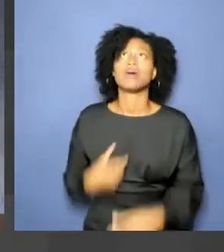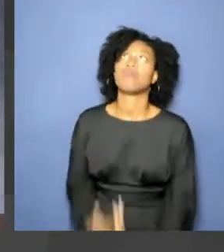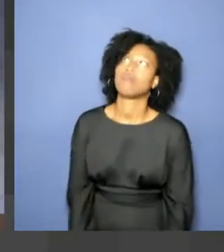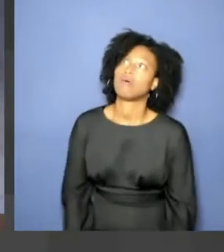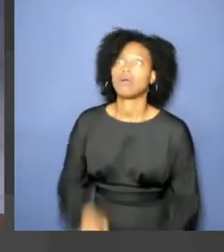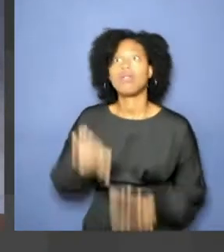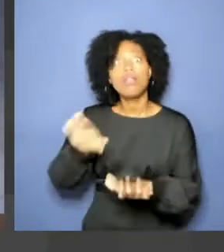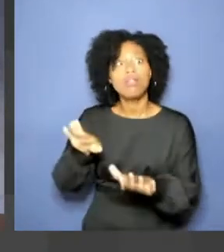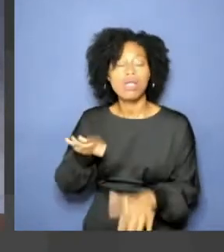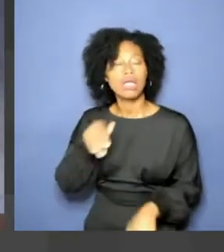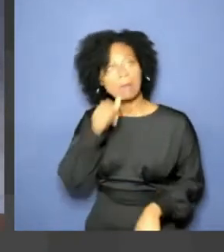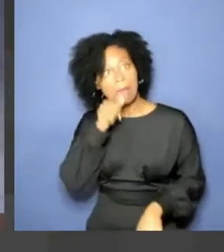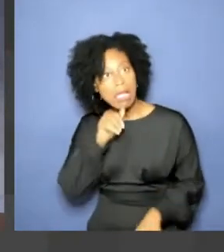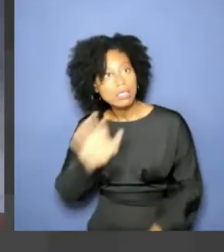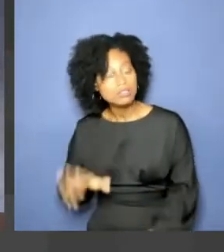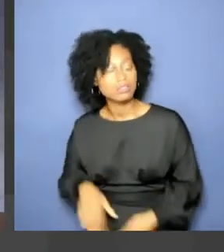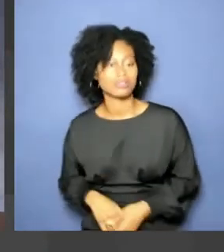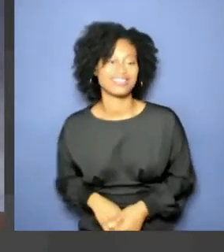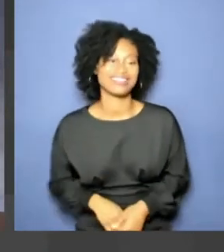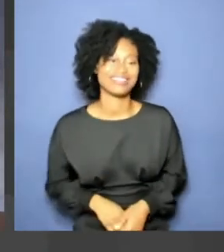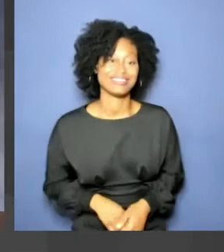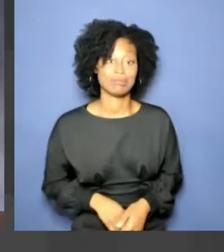Ooh. A little testy.